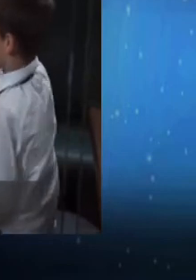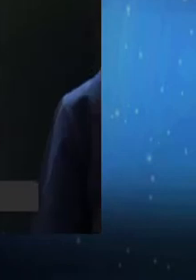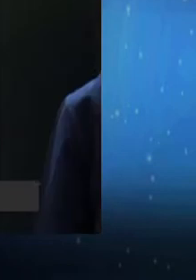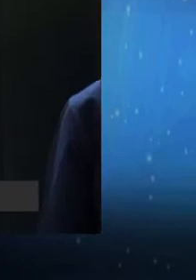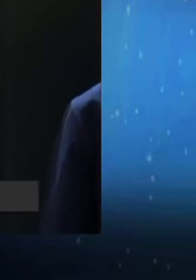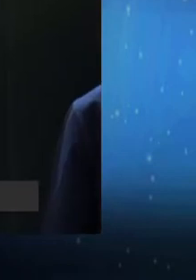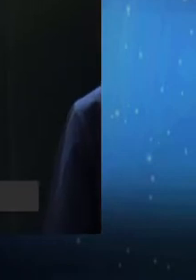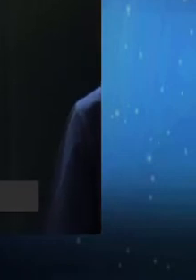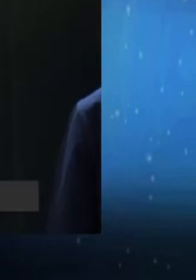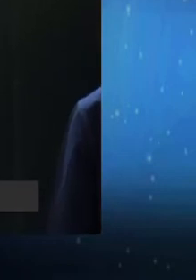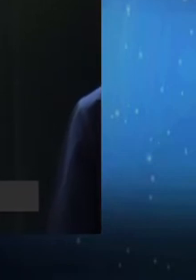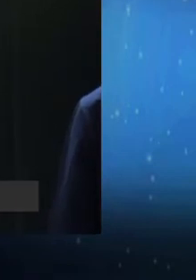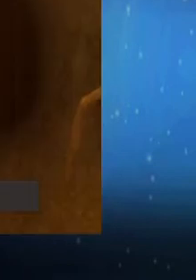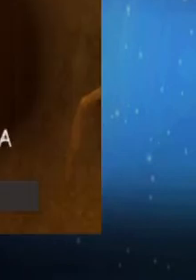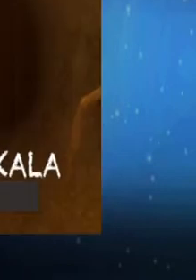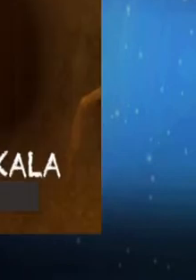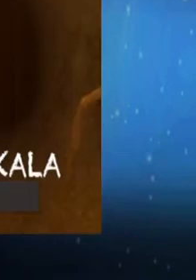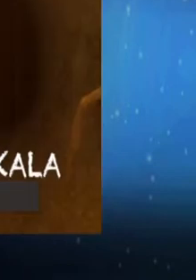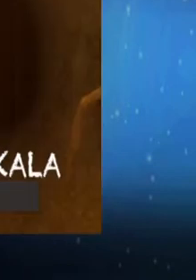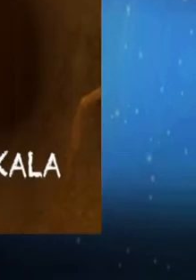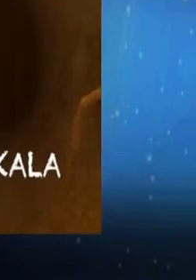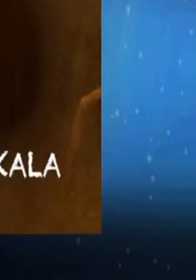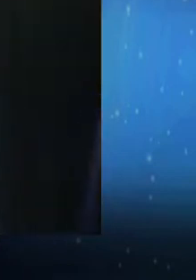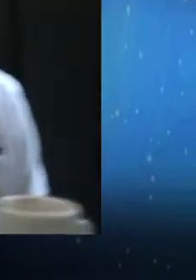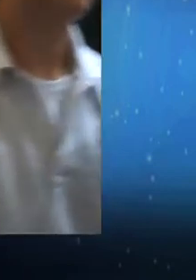Of course I'm the best inventor.